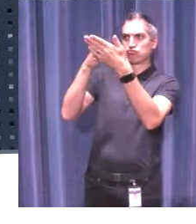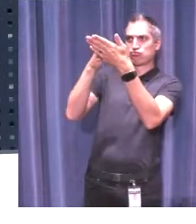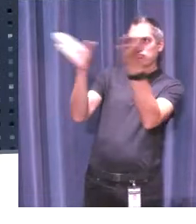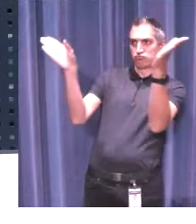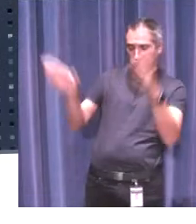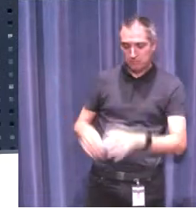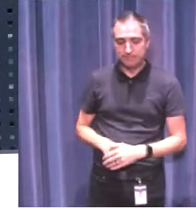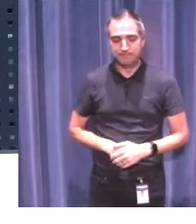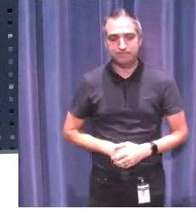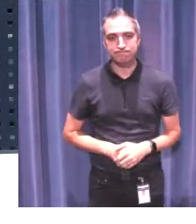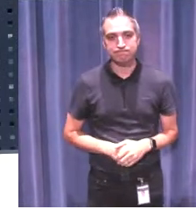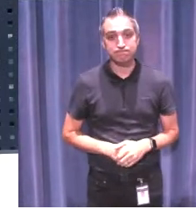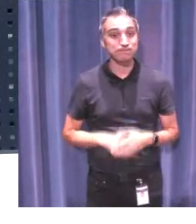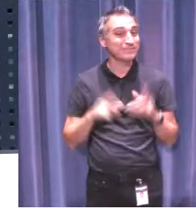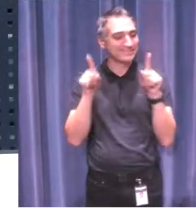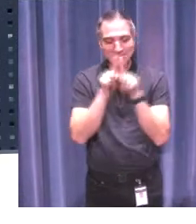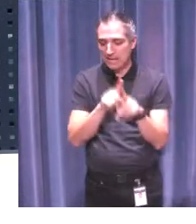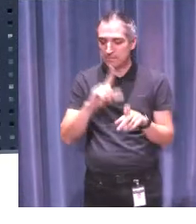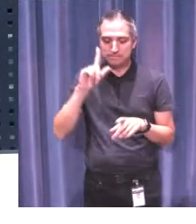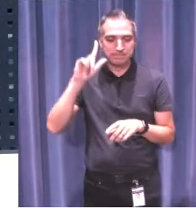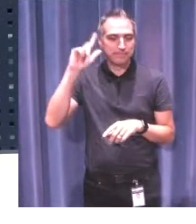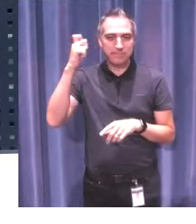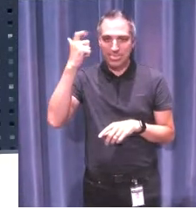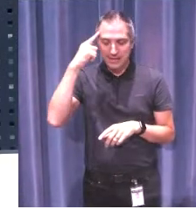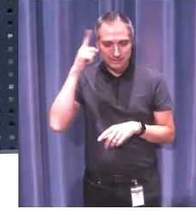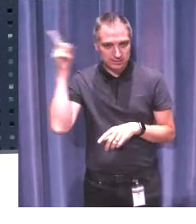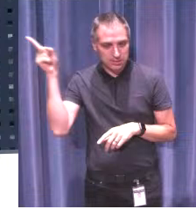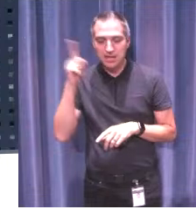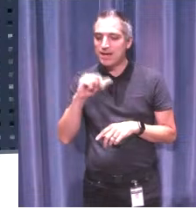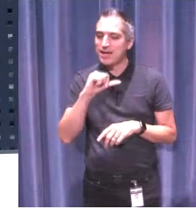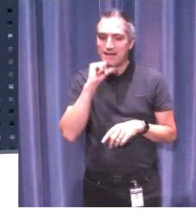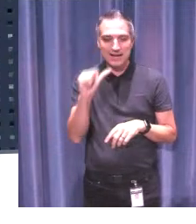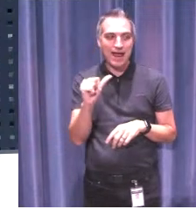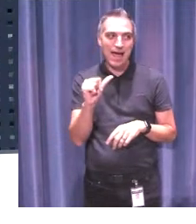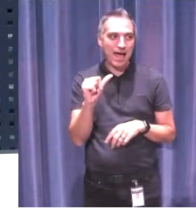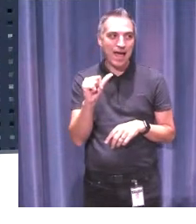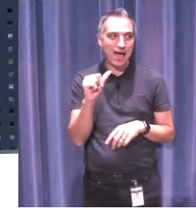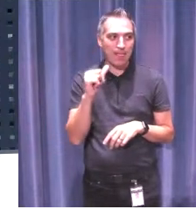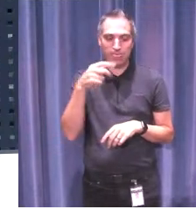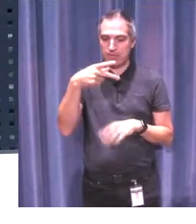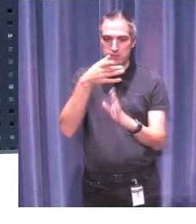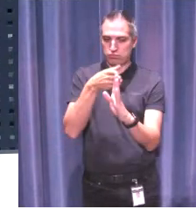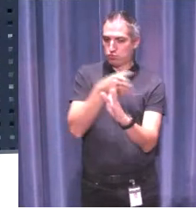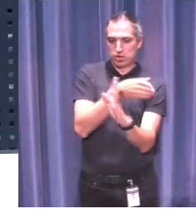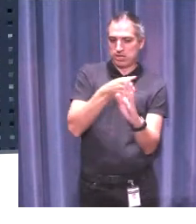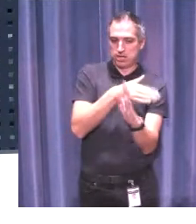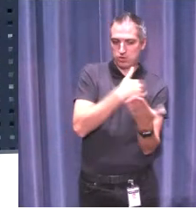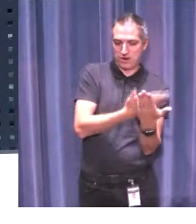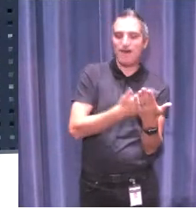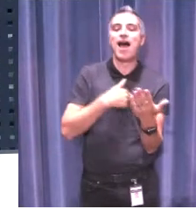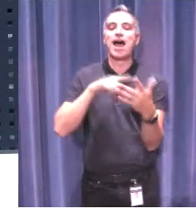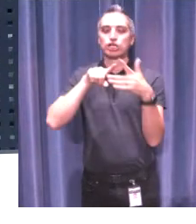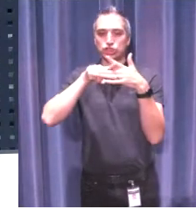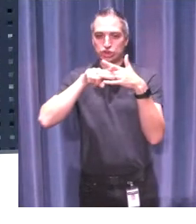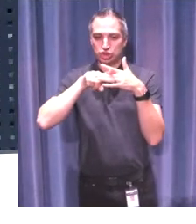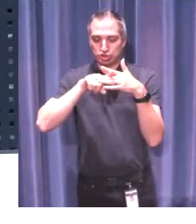same thing in Lansing, although I didn't do the pre. I just started